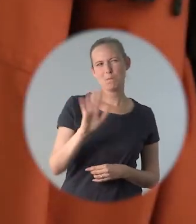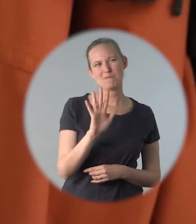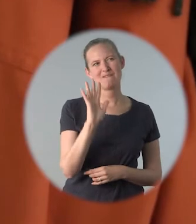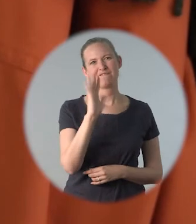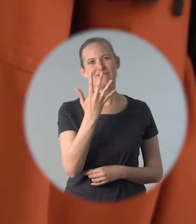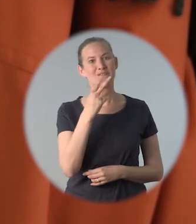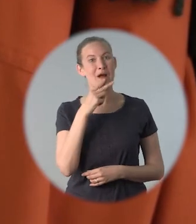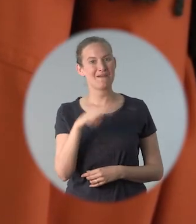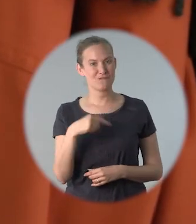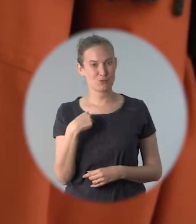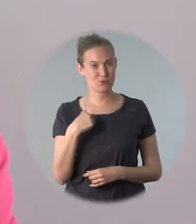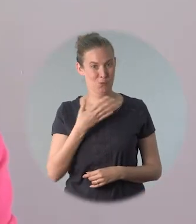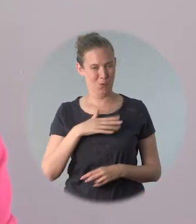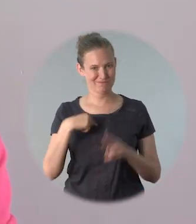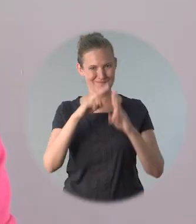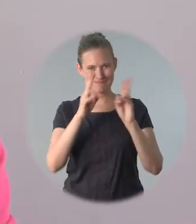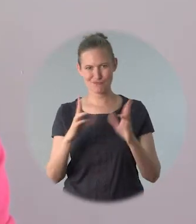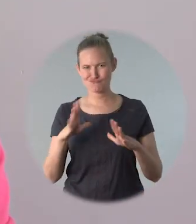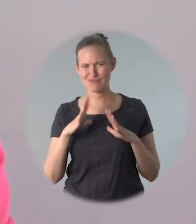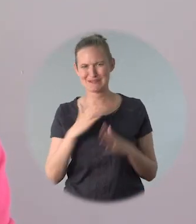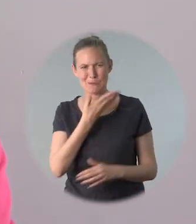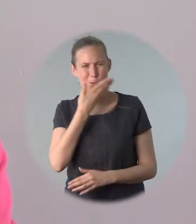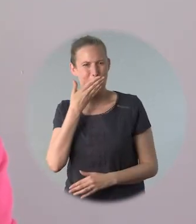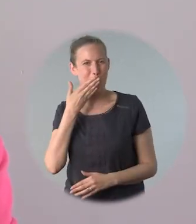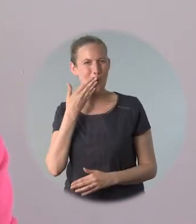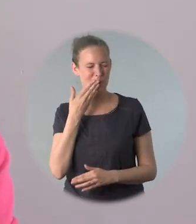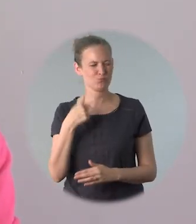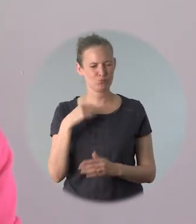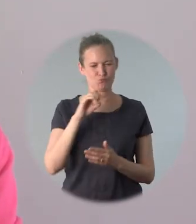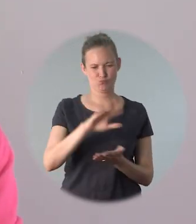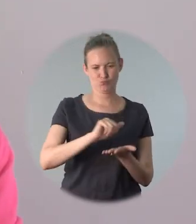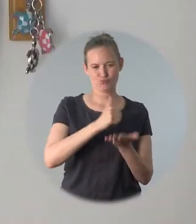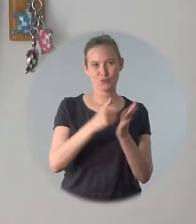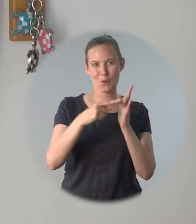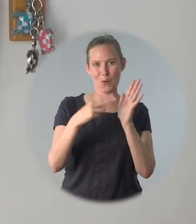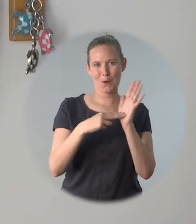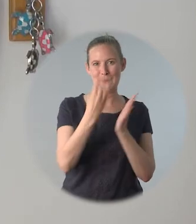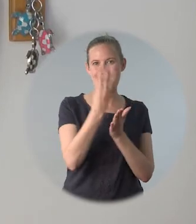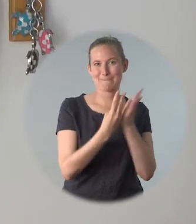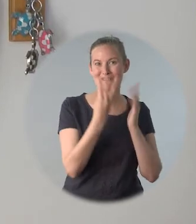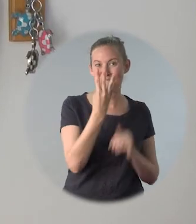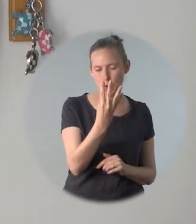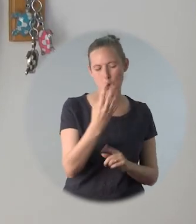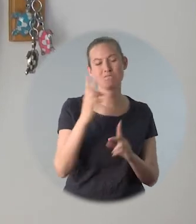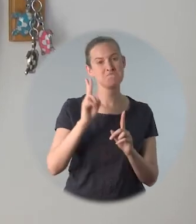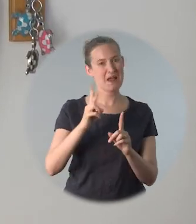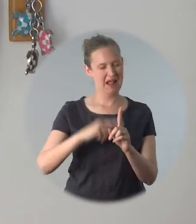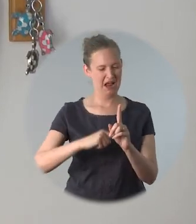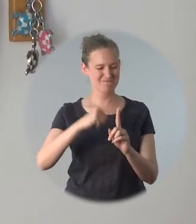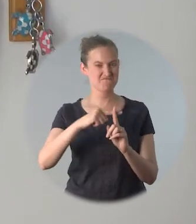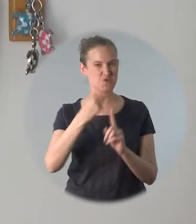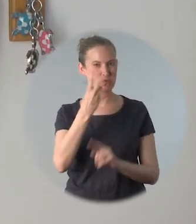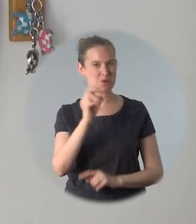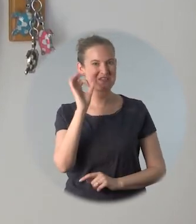around five o'clock I want the home to be already warm so the next heating period starts at 4.30 and again